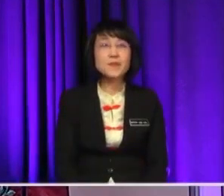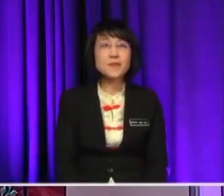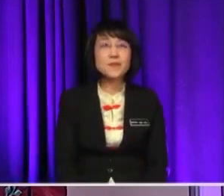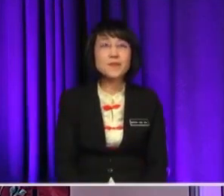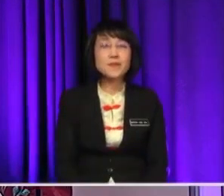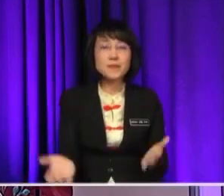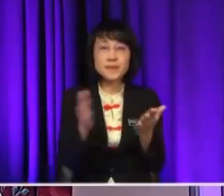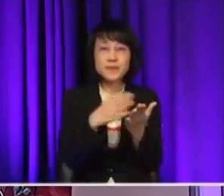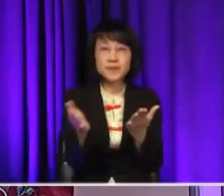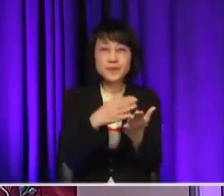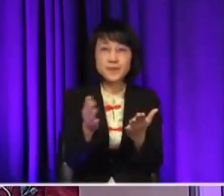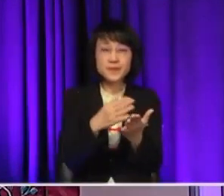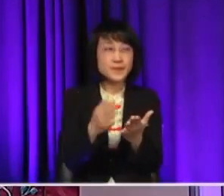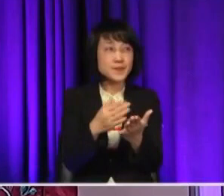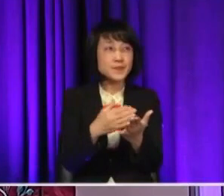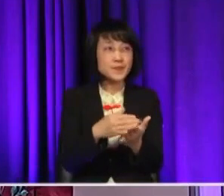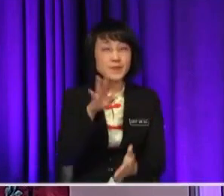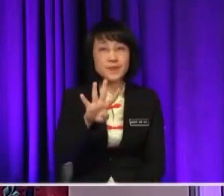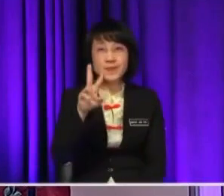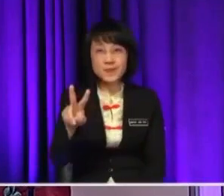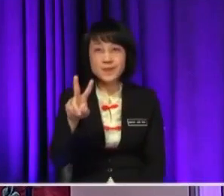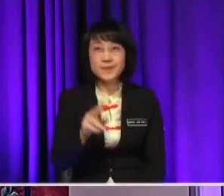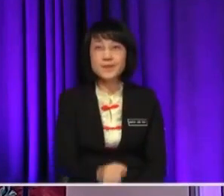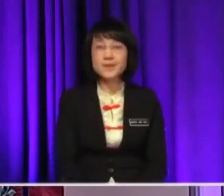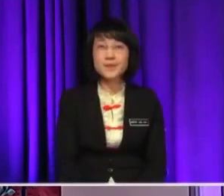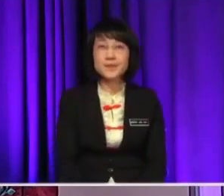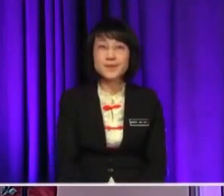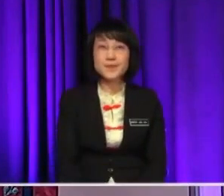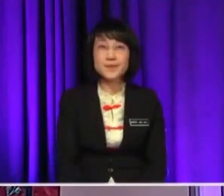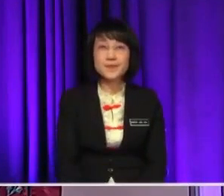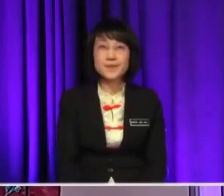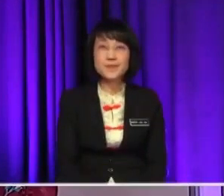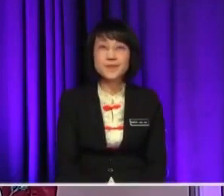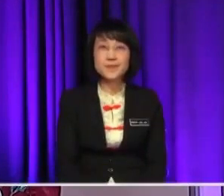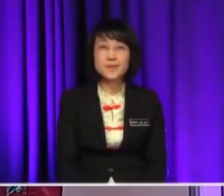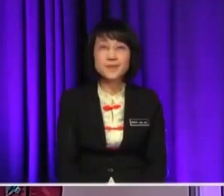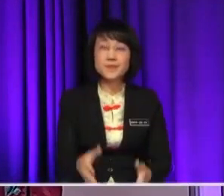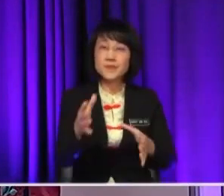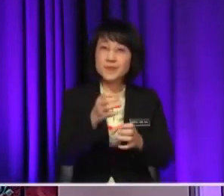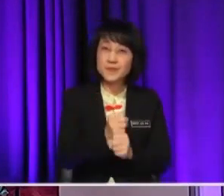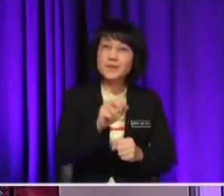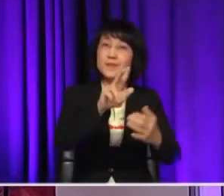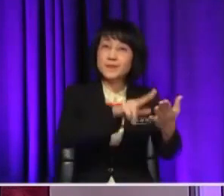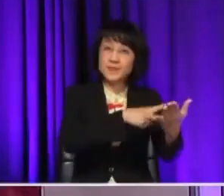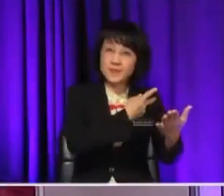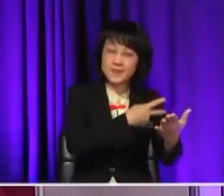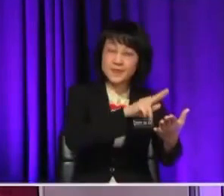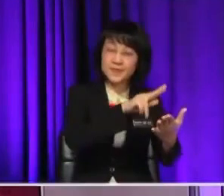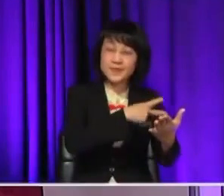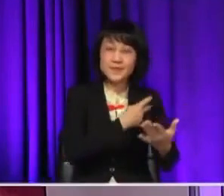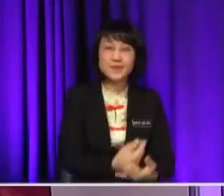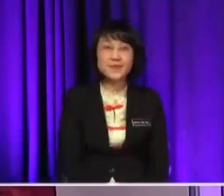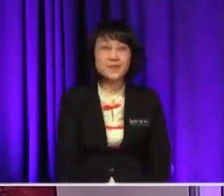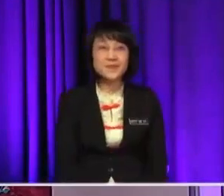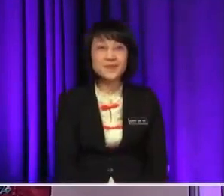flip your page to page 42, right, to get the poem for you. All right.